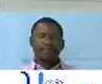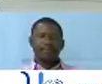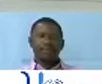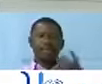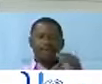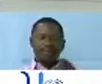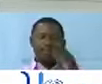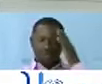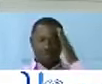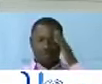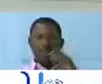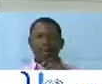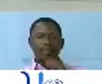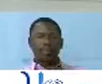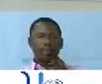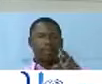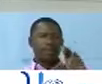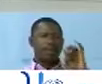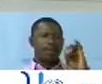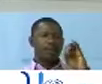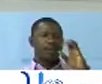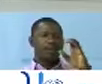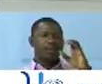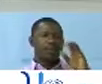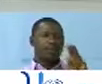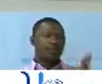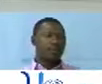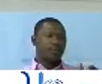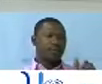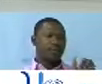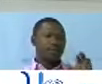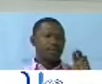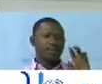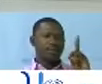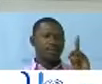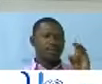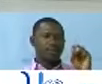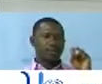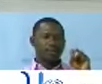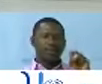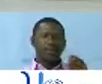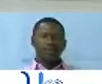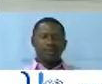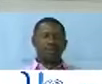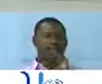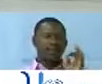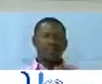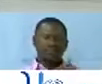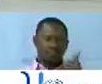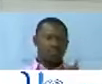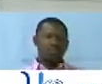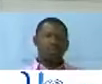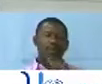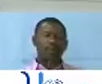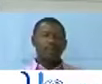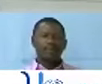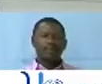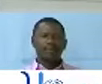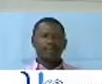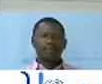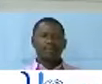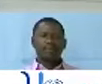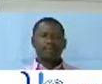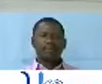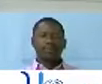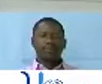Mr. Richards, he's a very vibrant, upbeat. So xamé Mr. Richards nak nek na ni ko